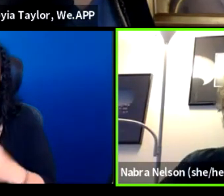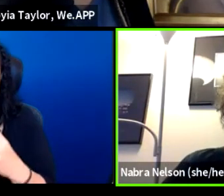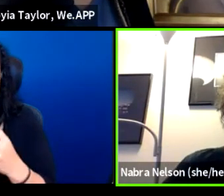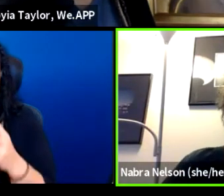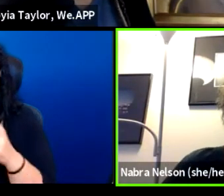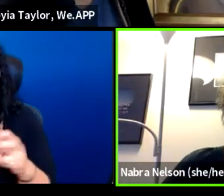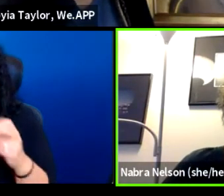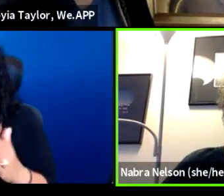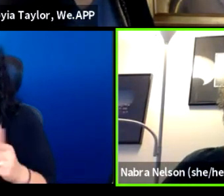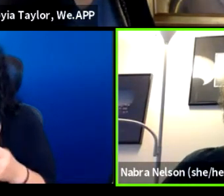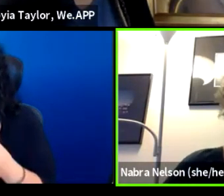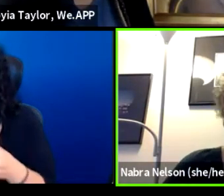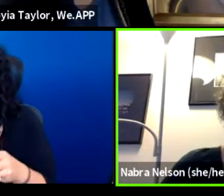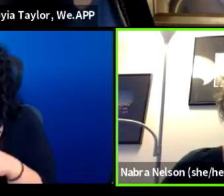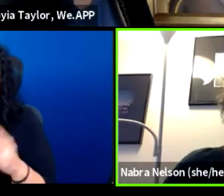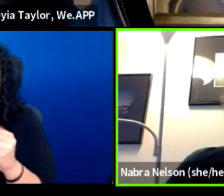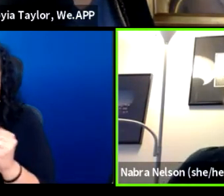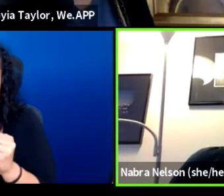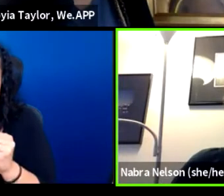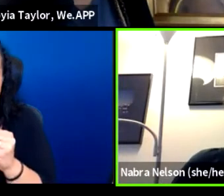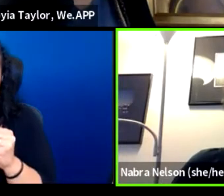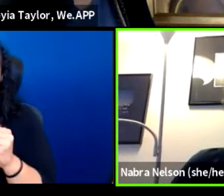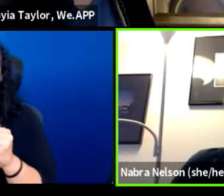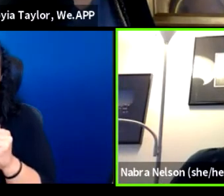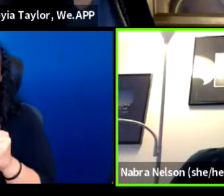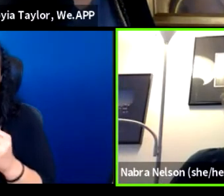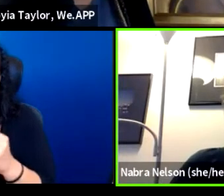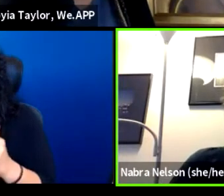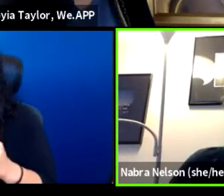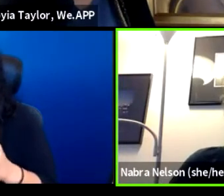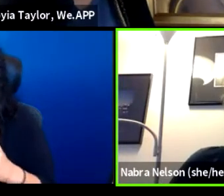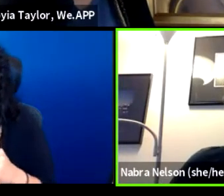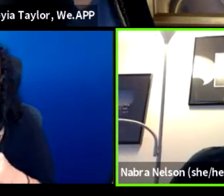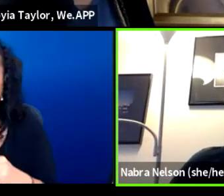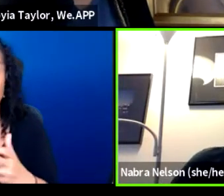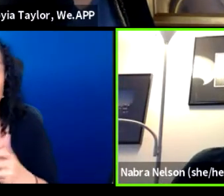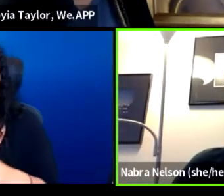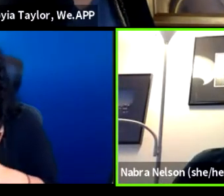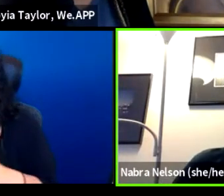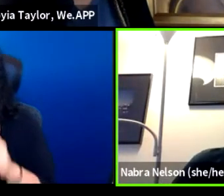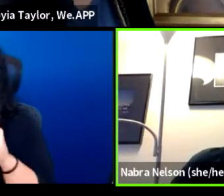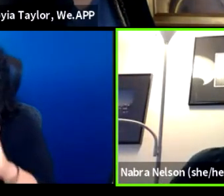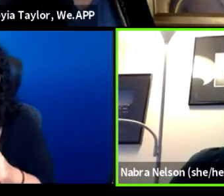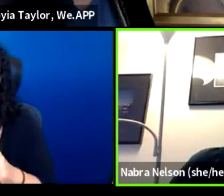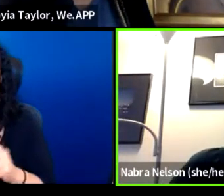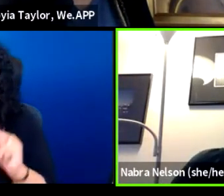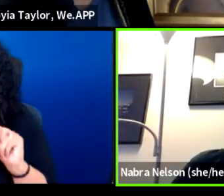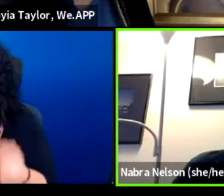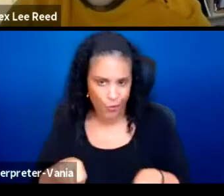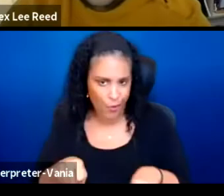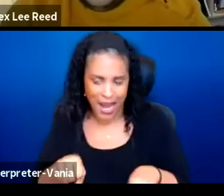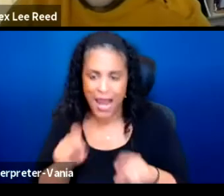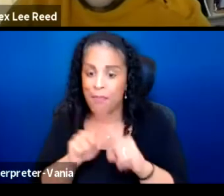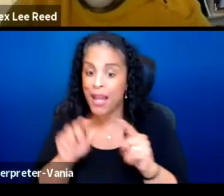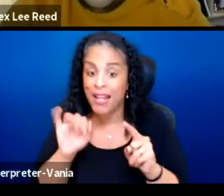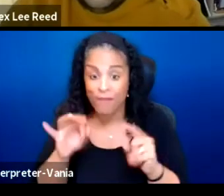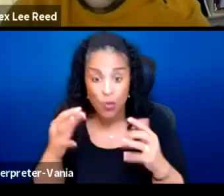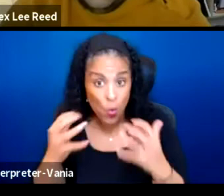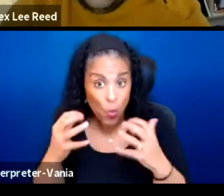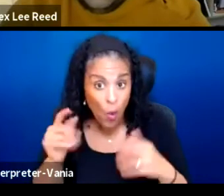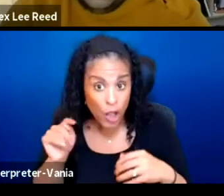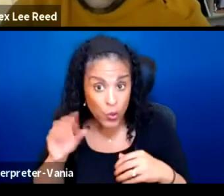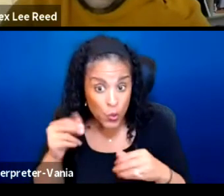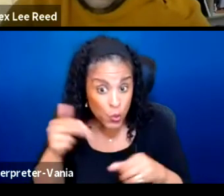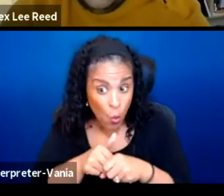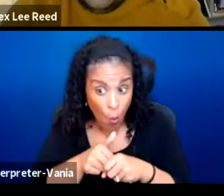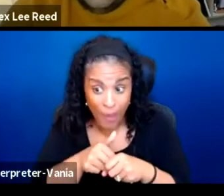join the meeting, your cameras will be off and you'll be muted. So if you just want to listen and continue to listen, you can. But if you would like to join